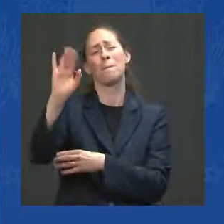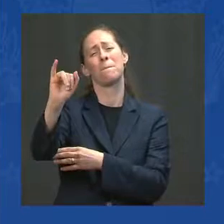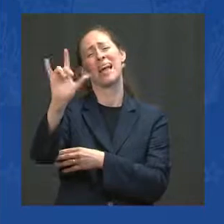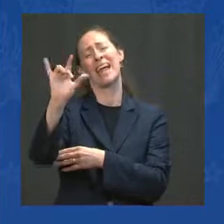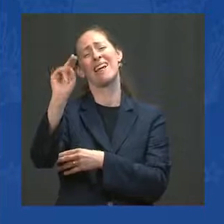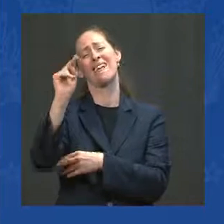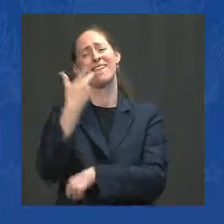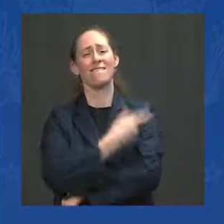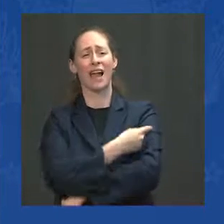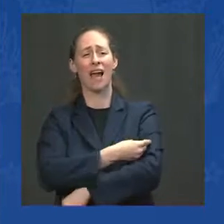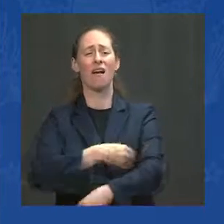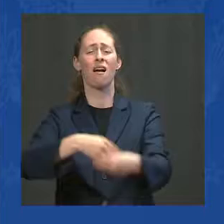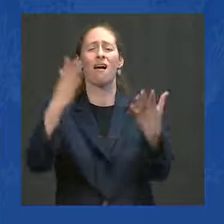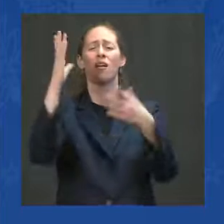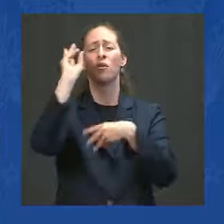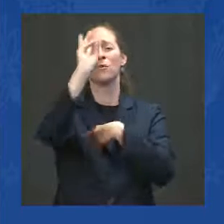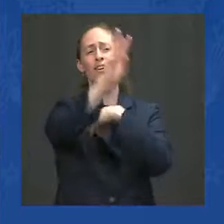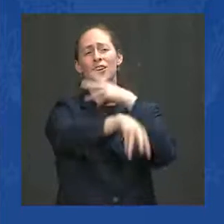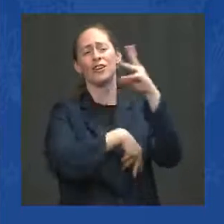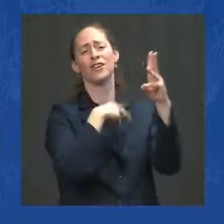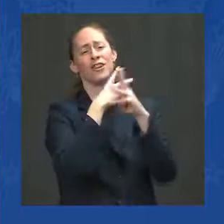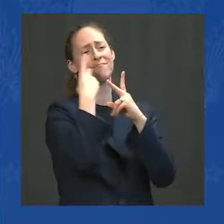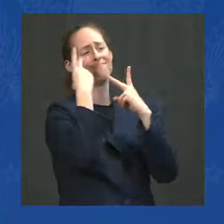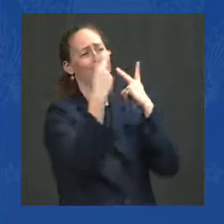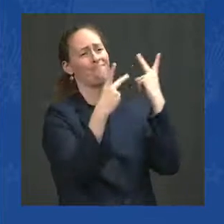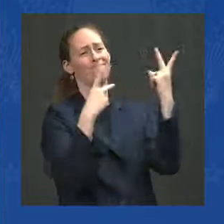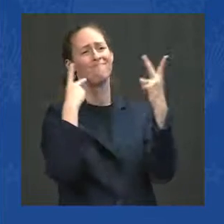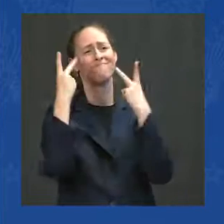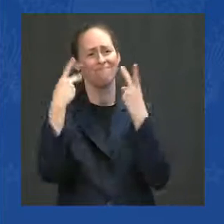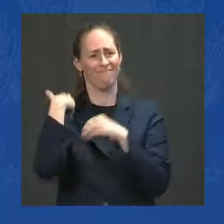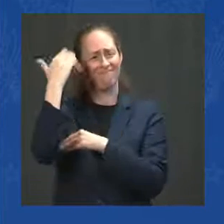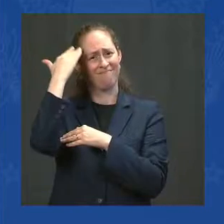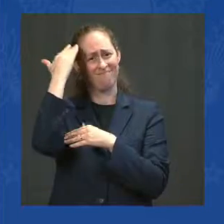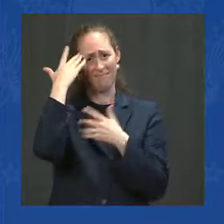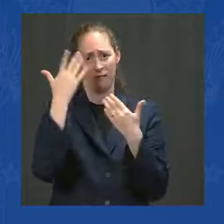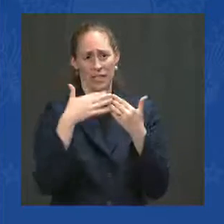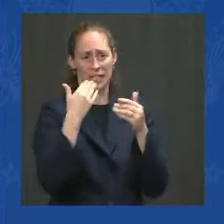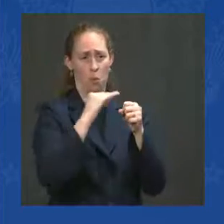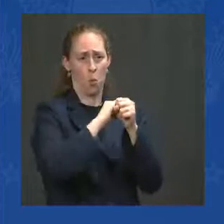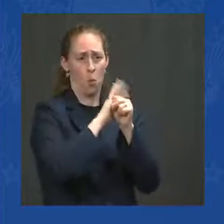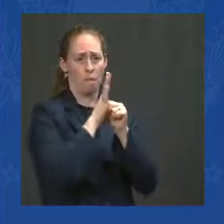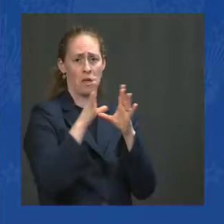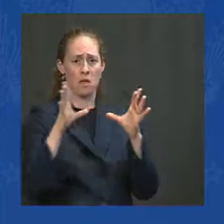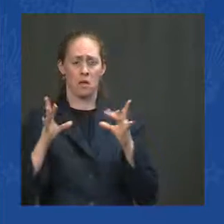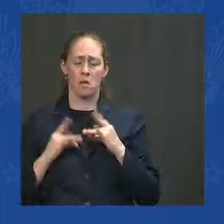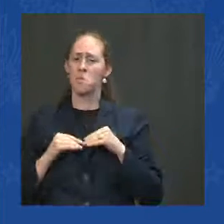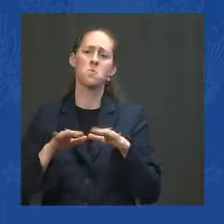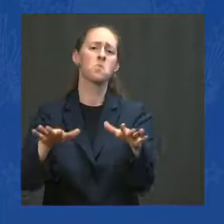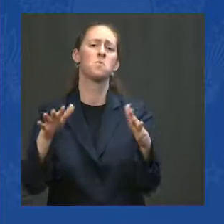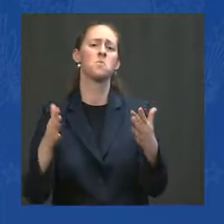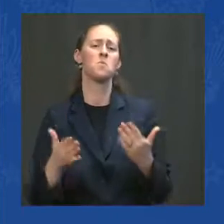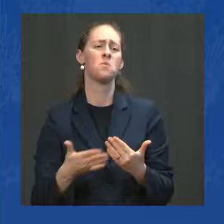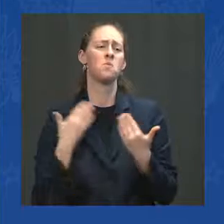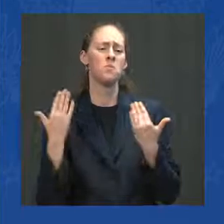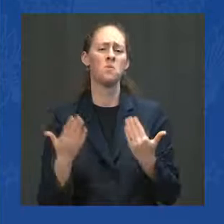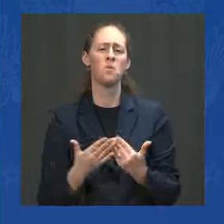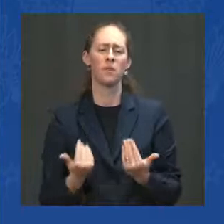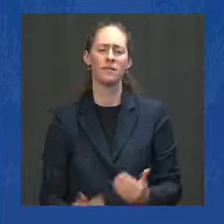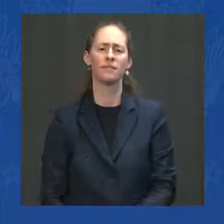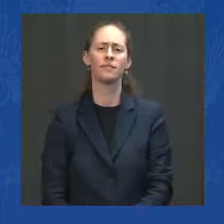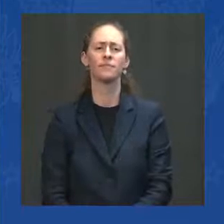we know how it's transmitted. And one of the things that I find a